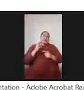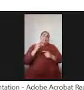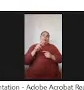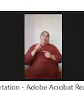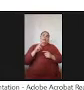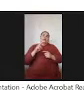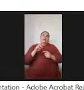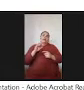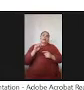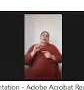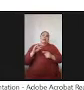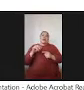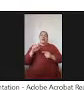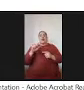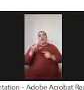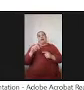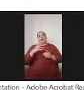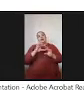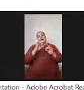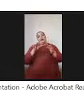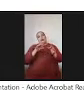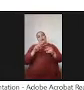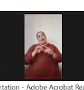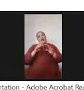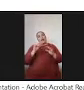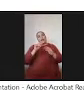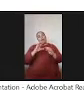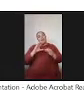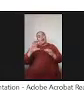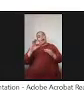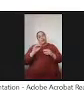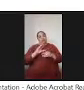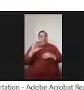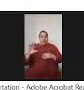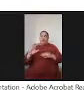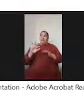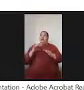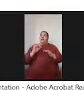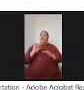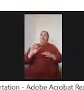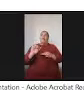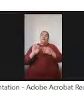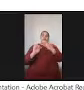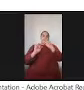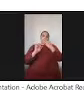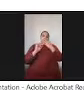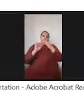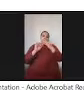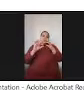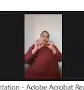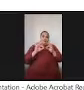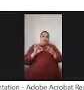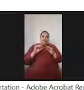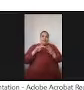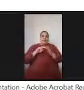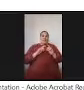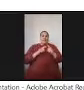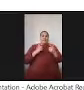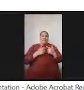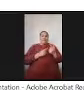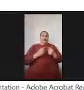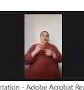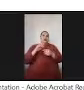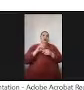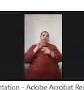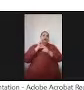elaborate on that specifically. But how the budget is allocated is basically how the actual standing committees do the oversight